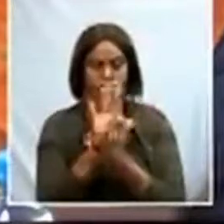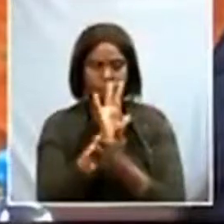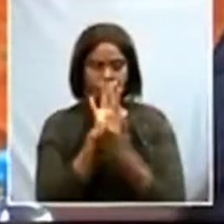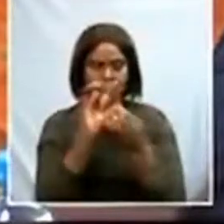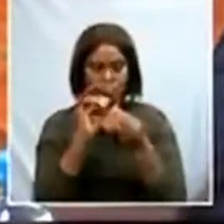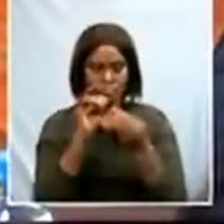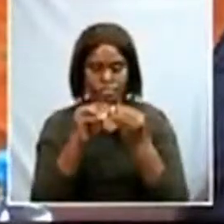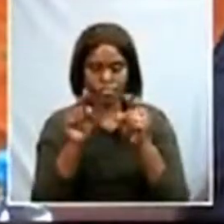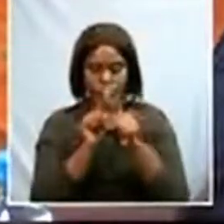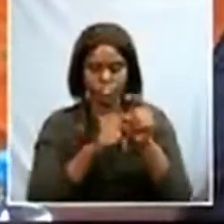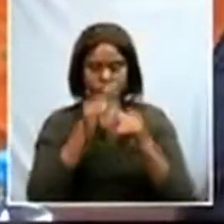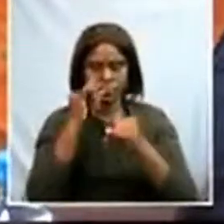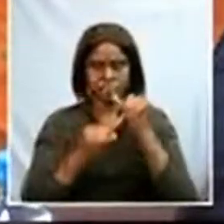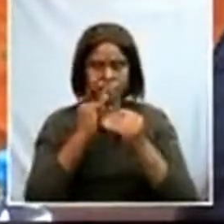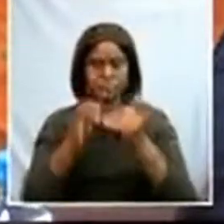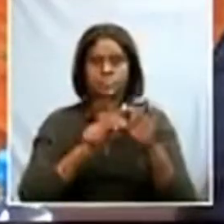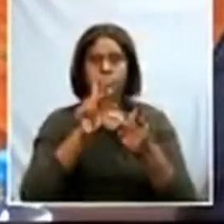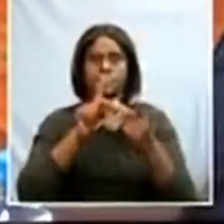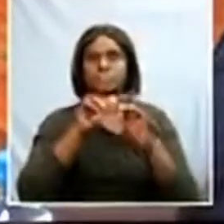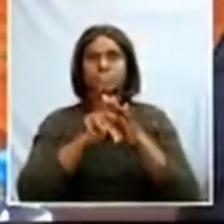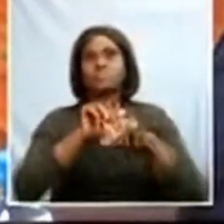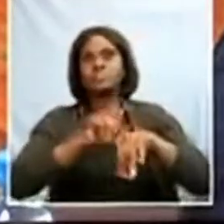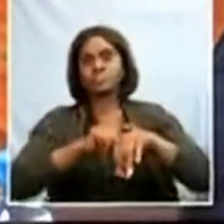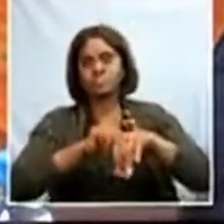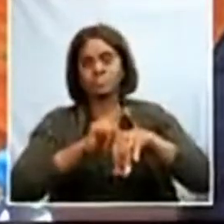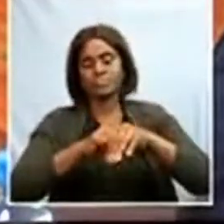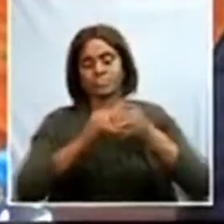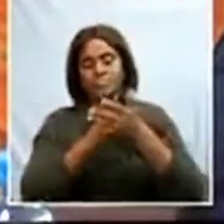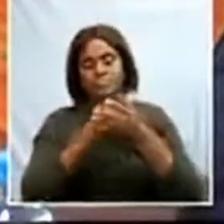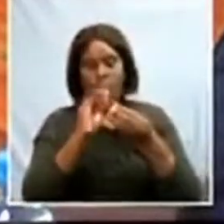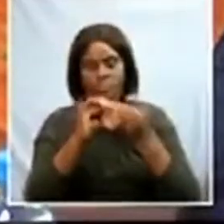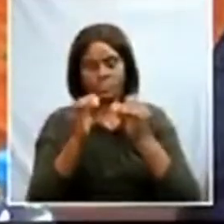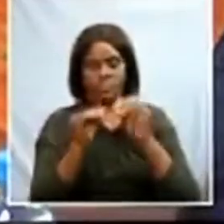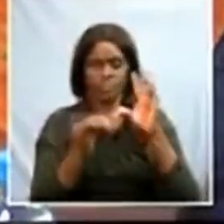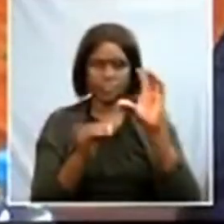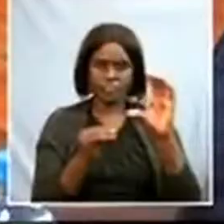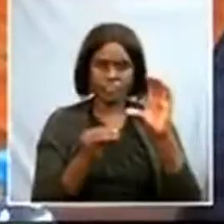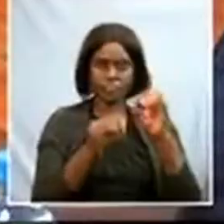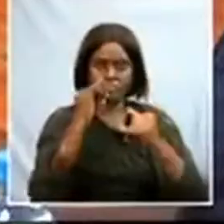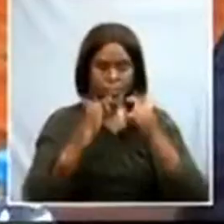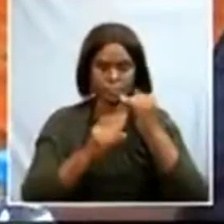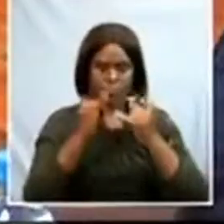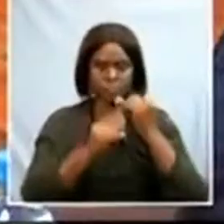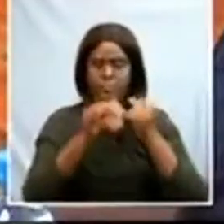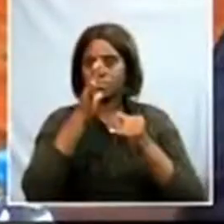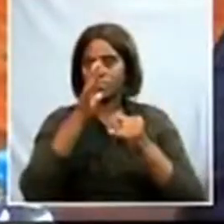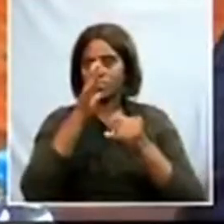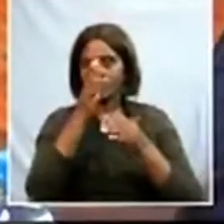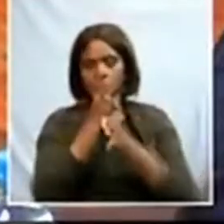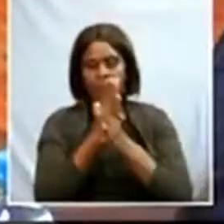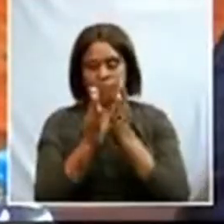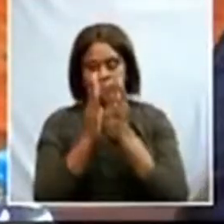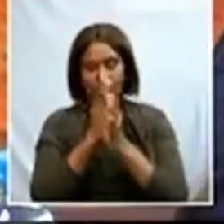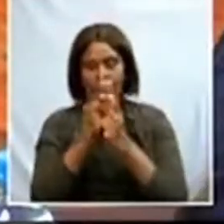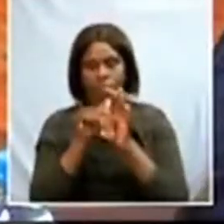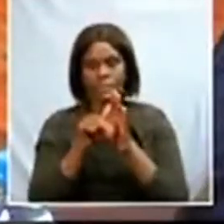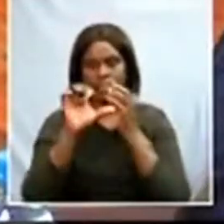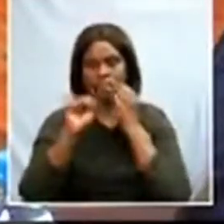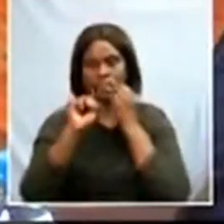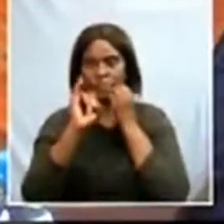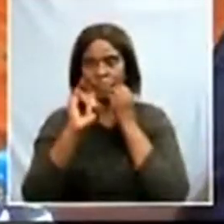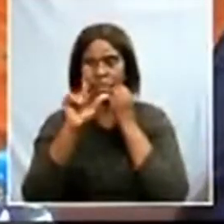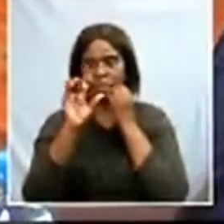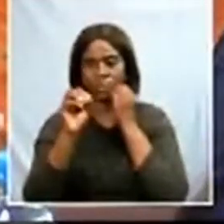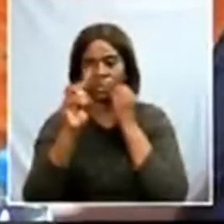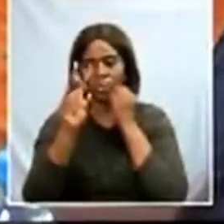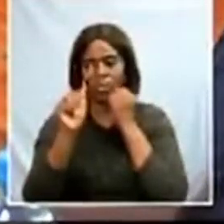and completed on time. Query number C, delayed completion of mother's shelter at Slowana